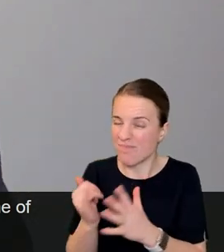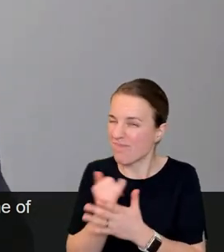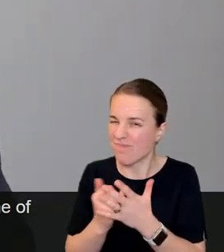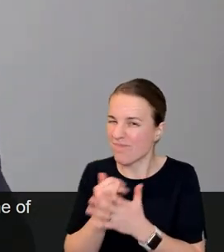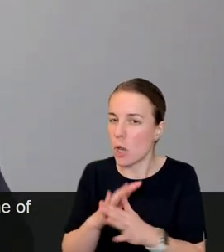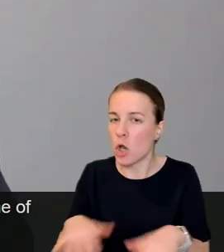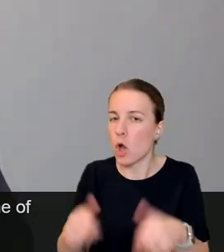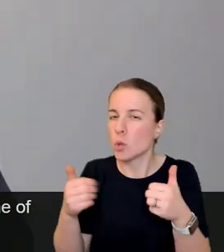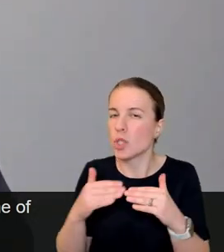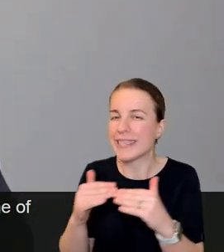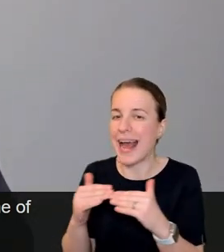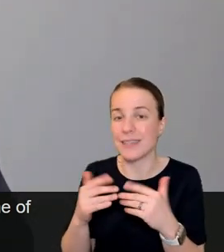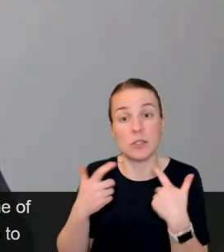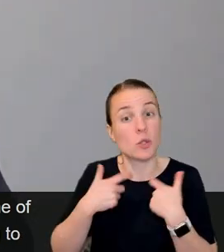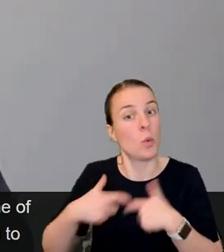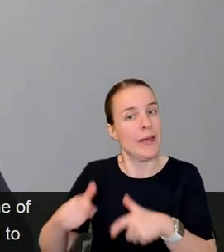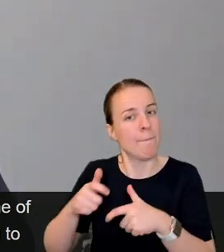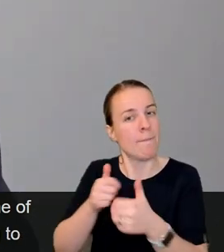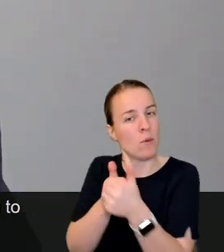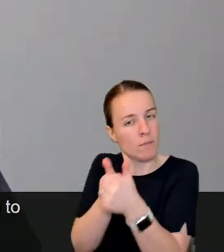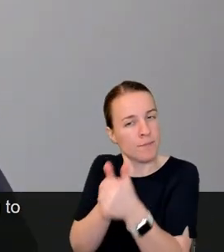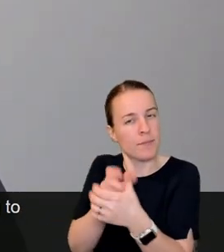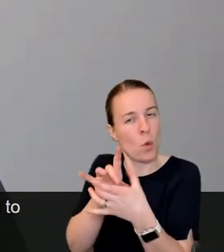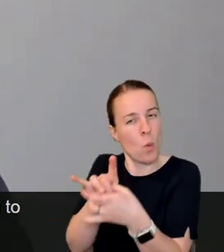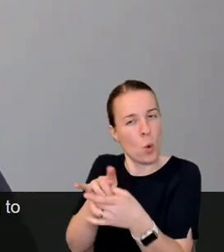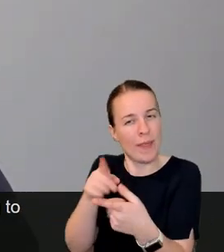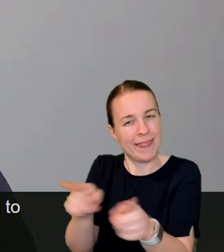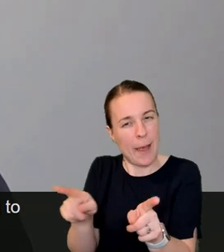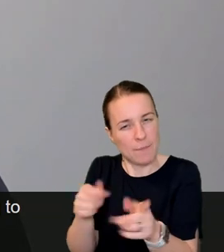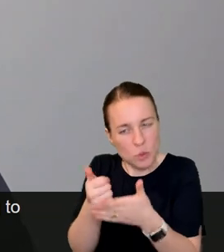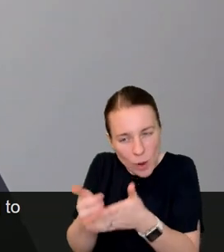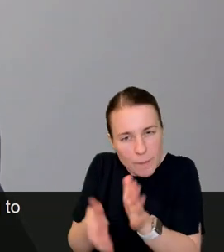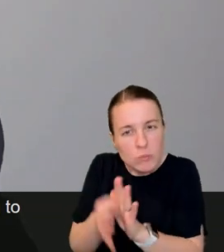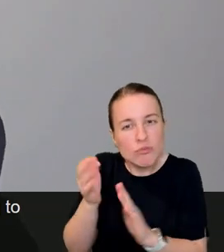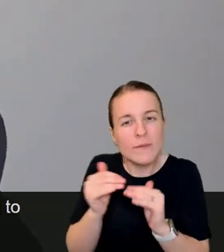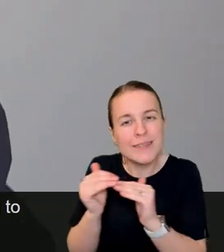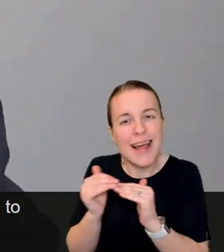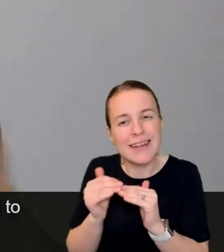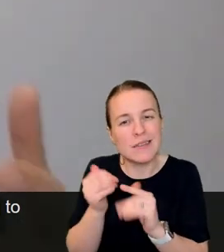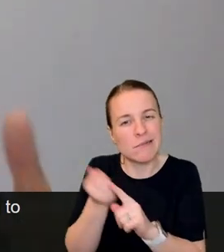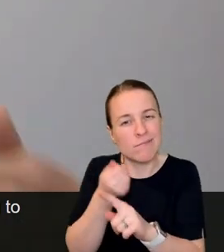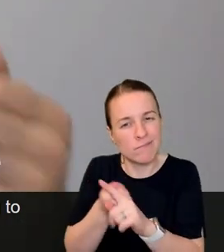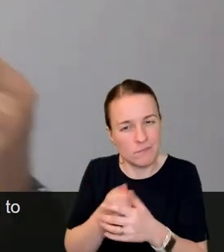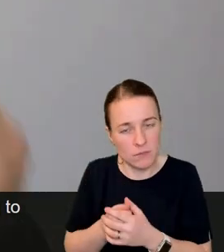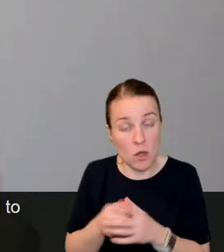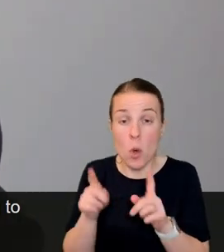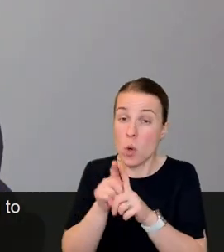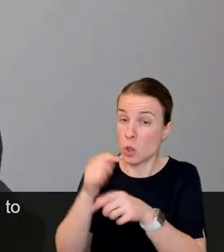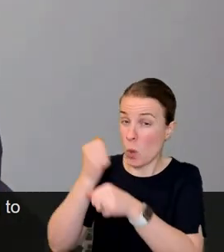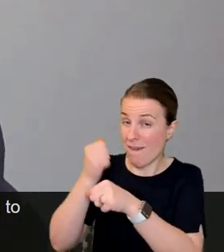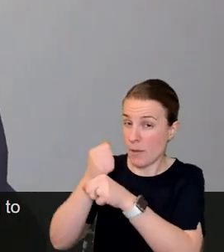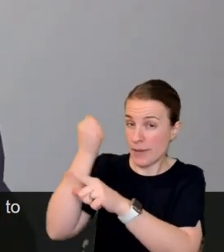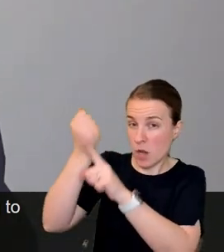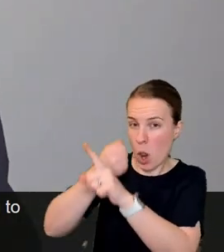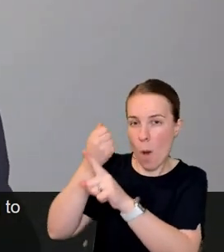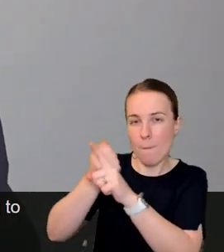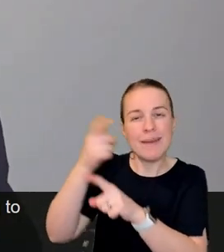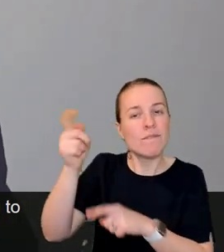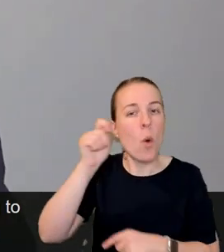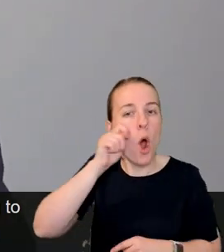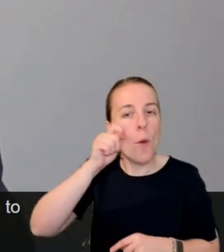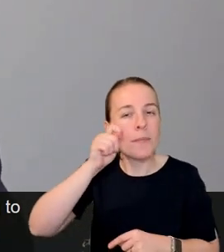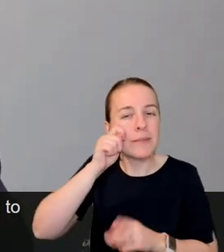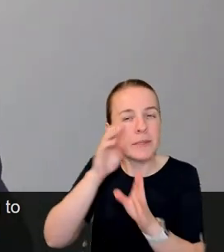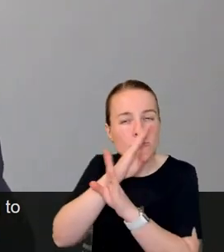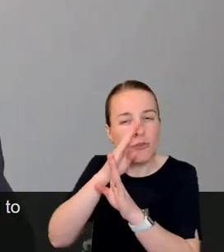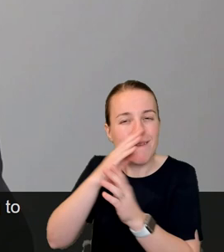to improve the standards there. And we're also lobbying the government for an ombudsman to help those in social housing,